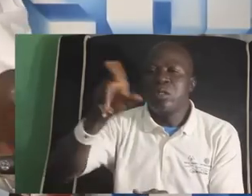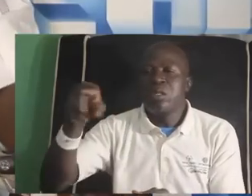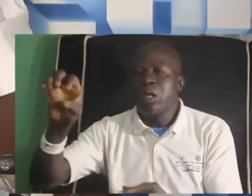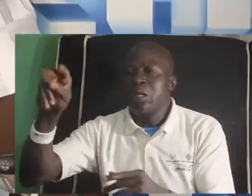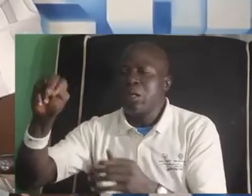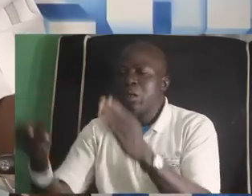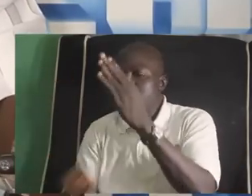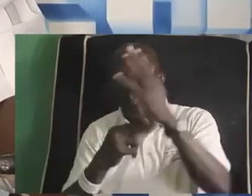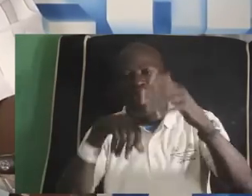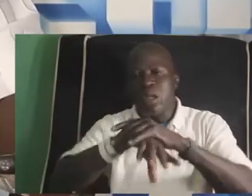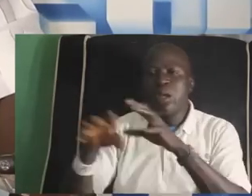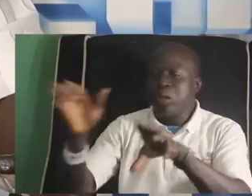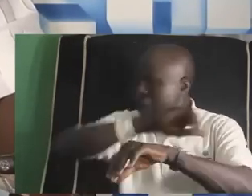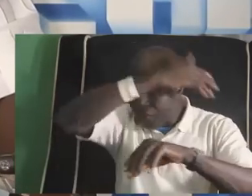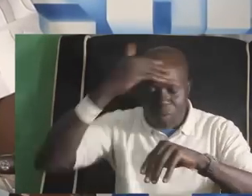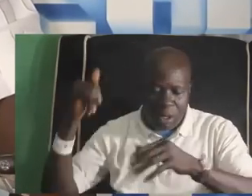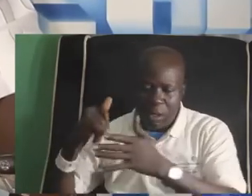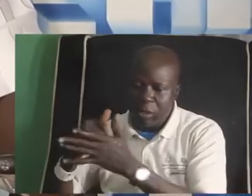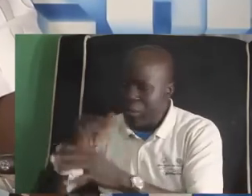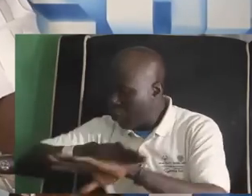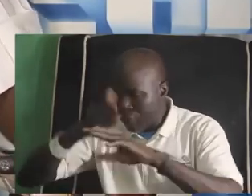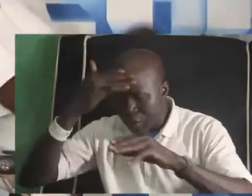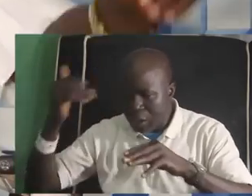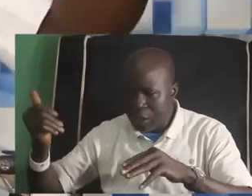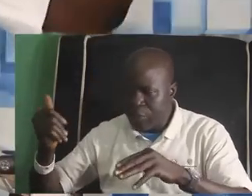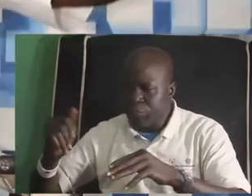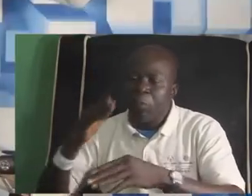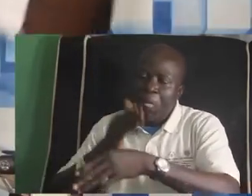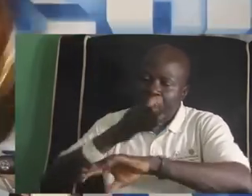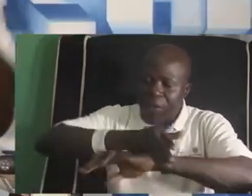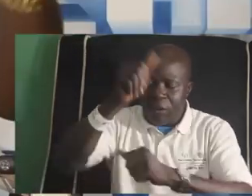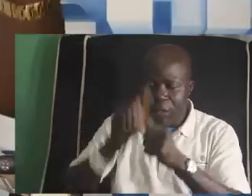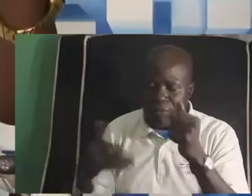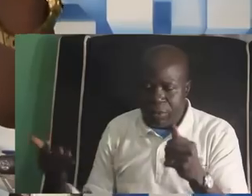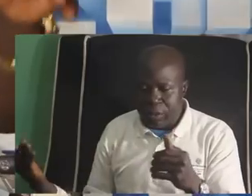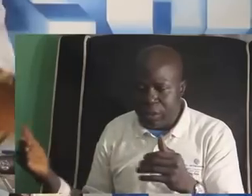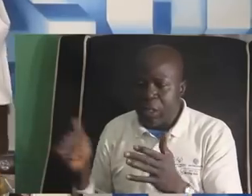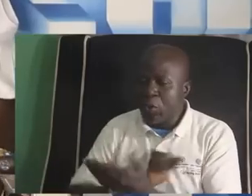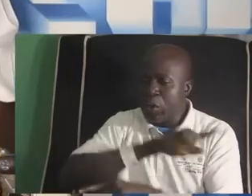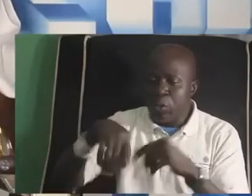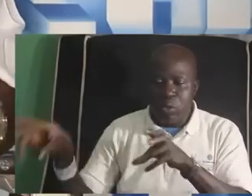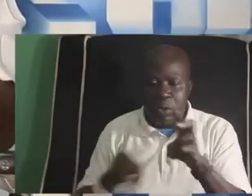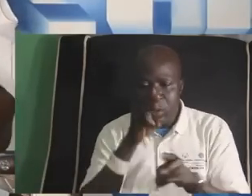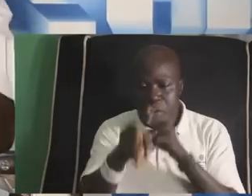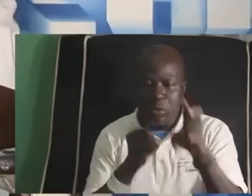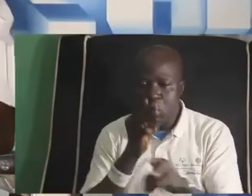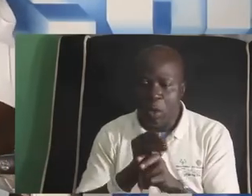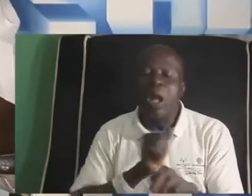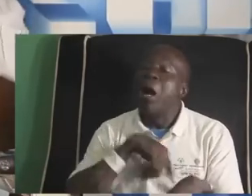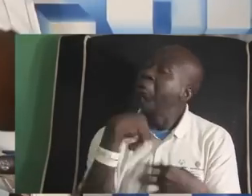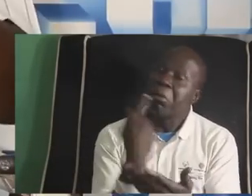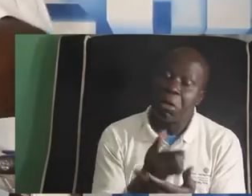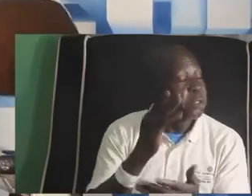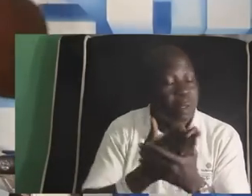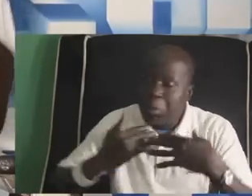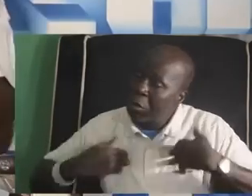jade. Amen. Ma gbagbe o. Ma gbagbe. And lẹyin o gbogbo ta ba se laye bo ti mo so pe yan pe